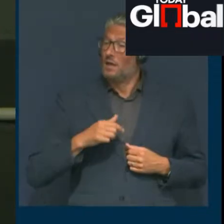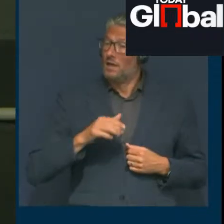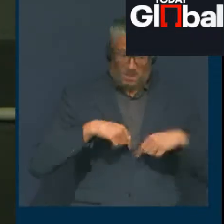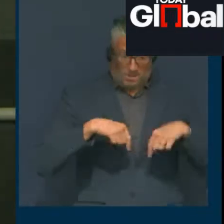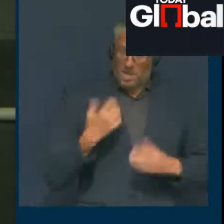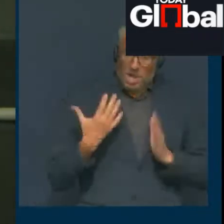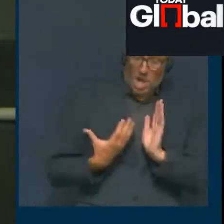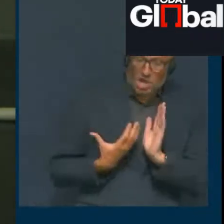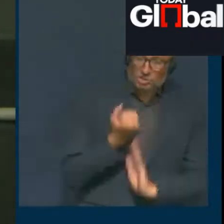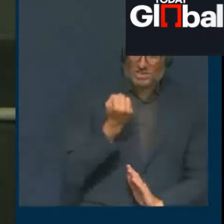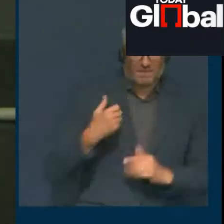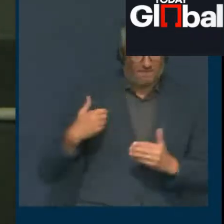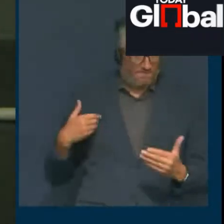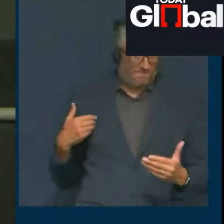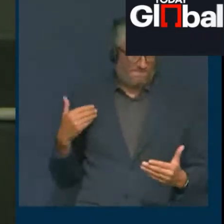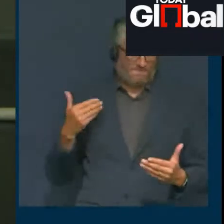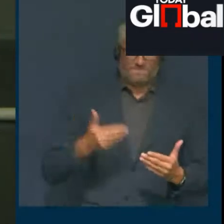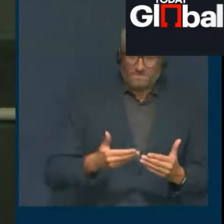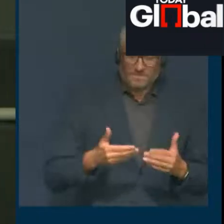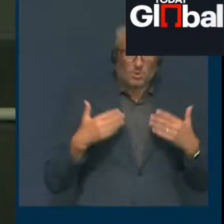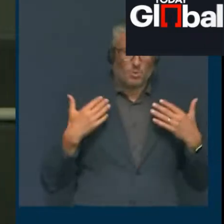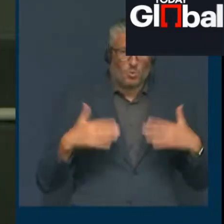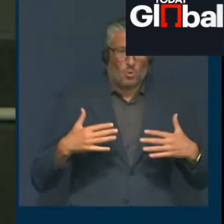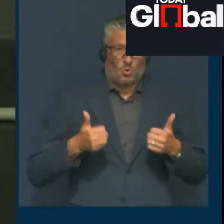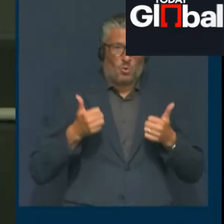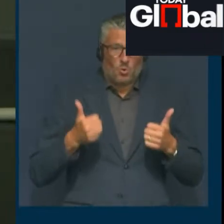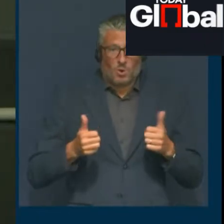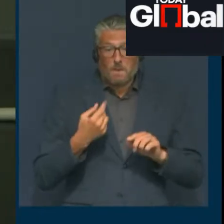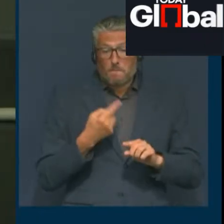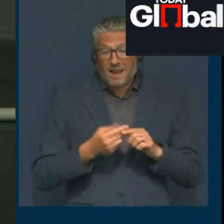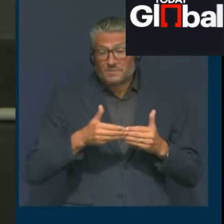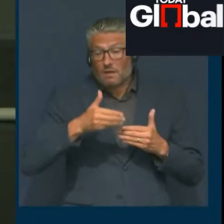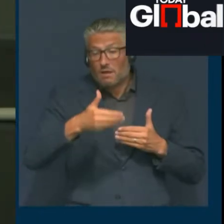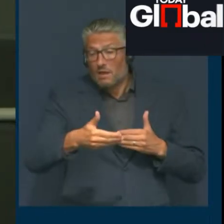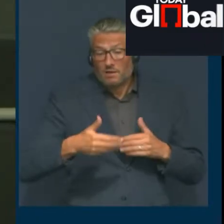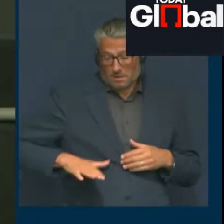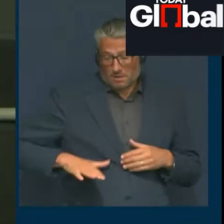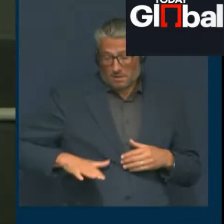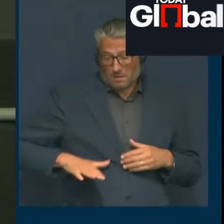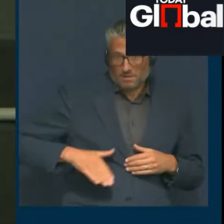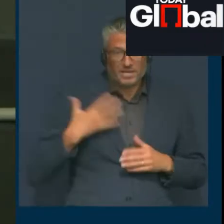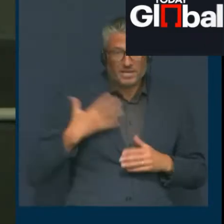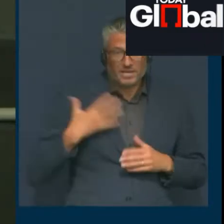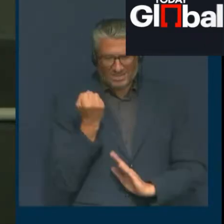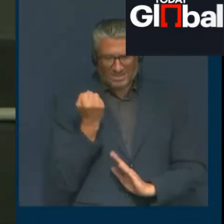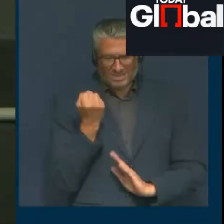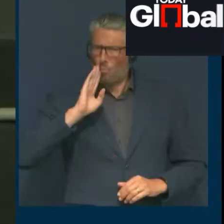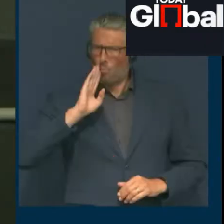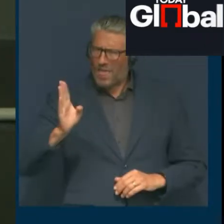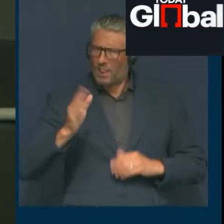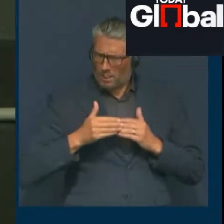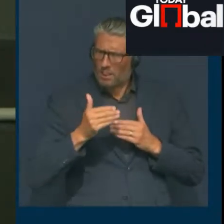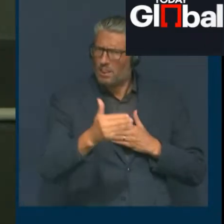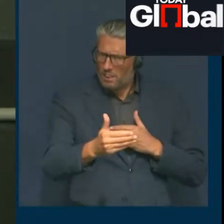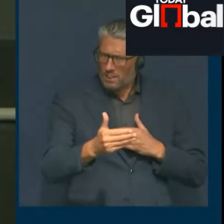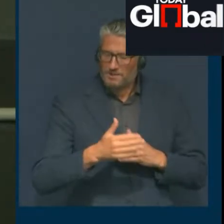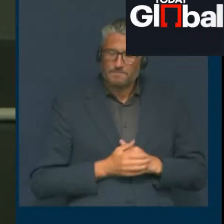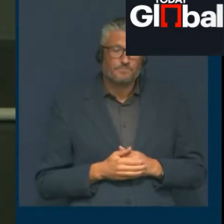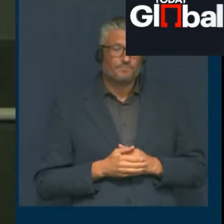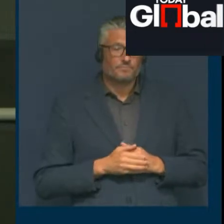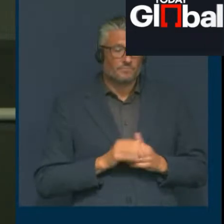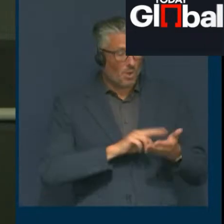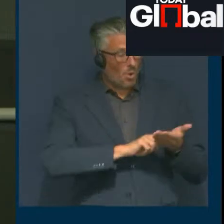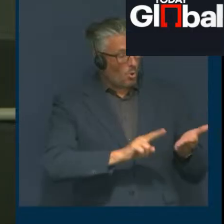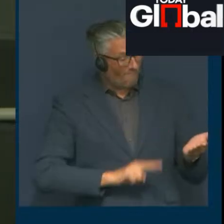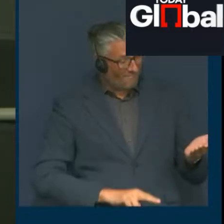in, and what has not yet been achieved, we are committed to achieving. The State of Qatar does not claim that the journey to implementing the convention has been